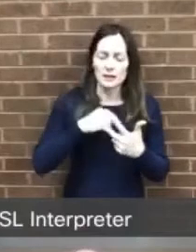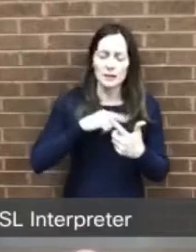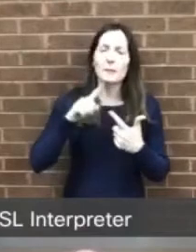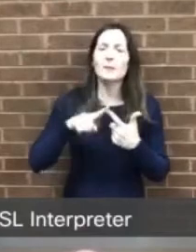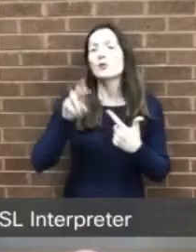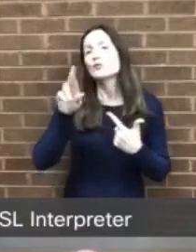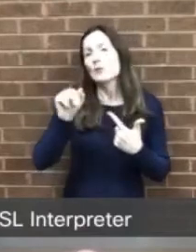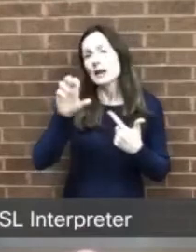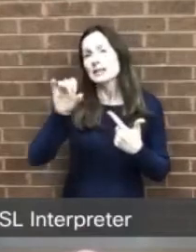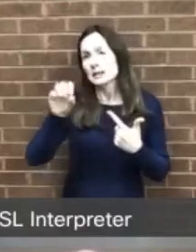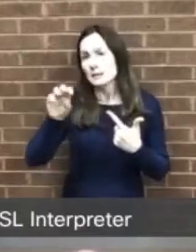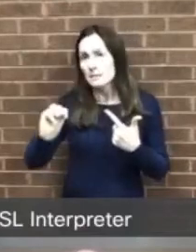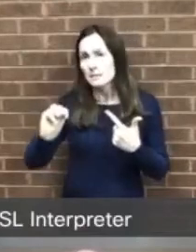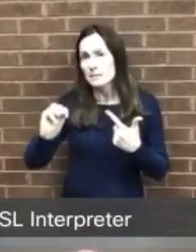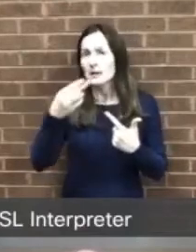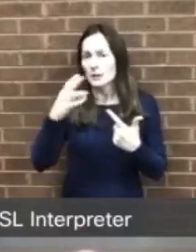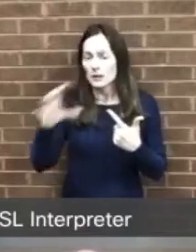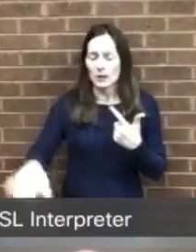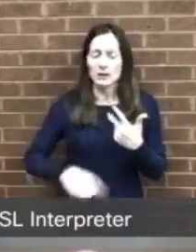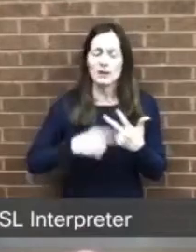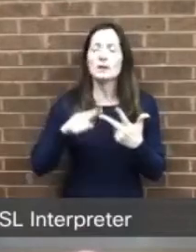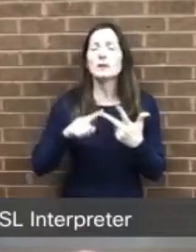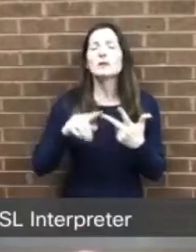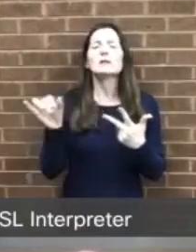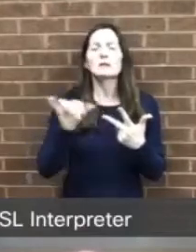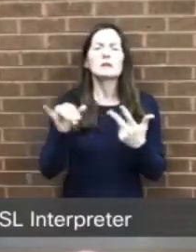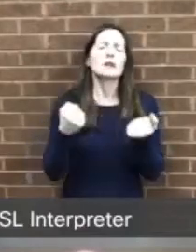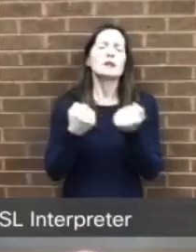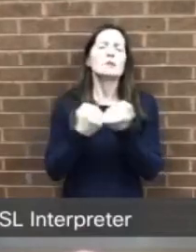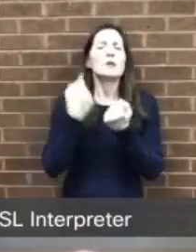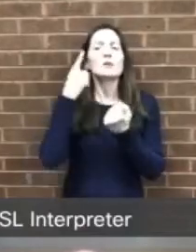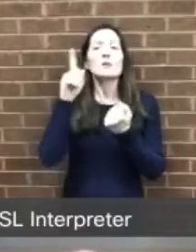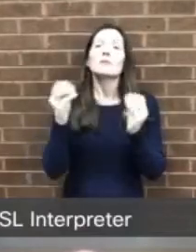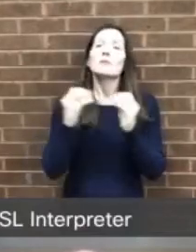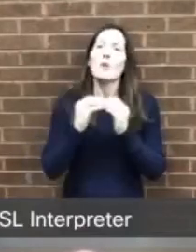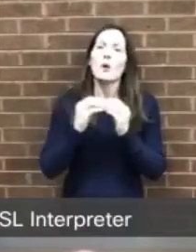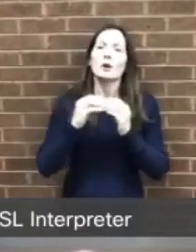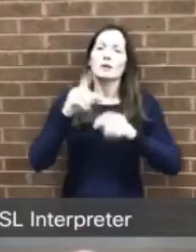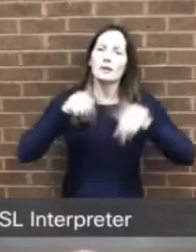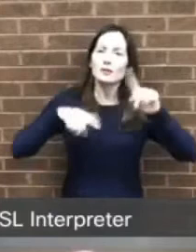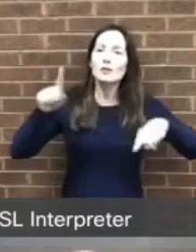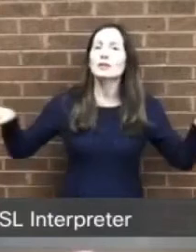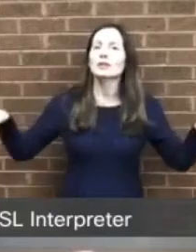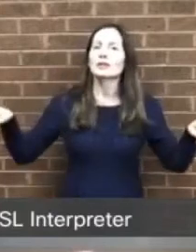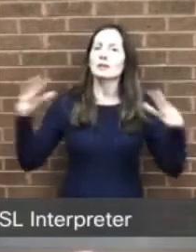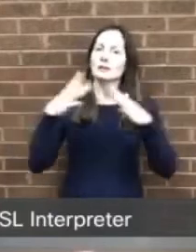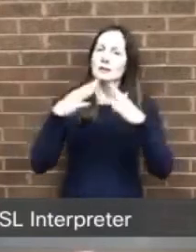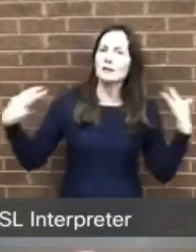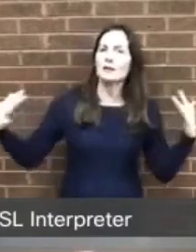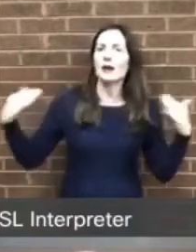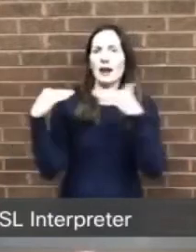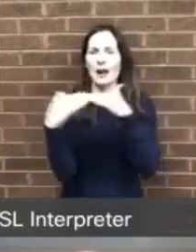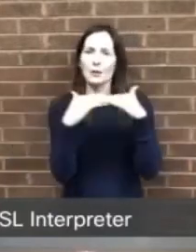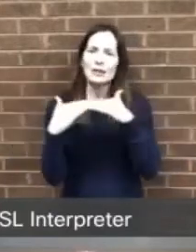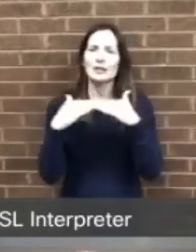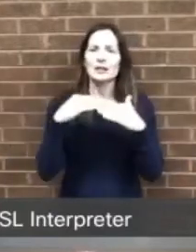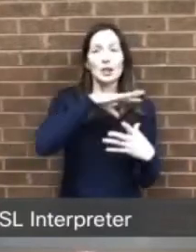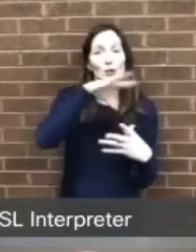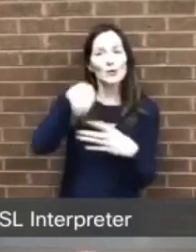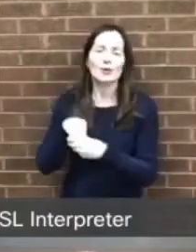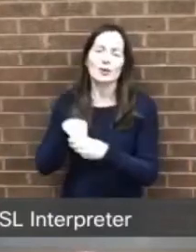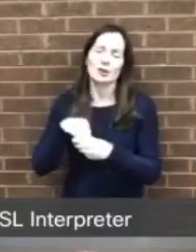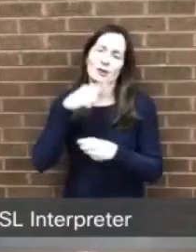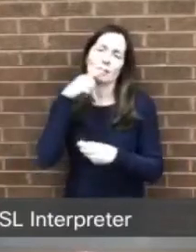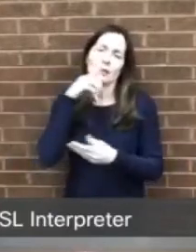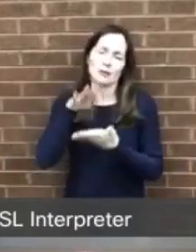County, and support for more diversity, equity, and inclusion in our public school system.